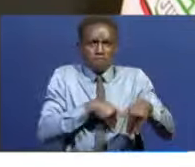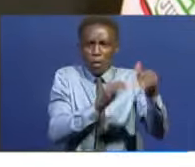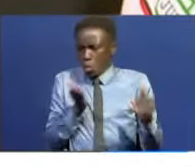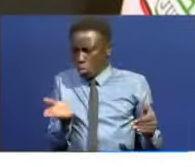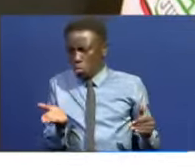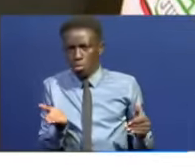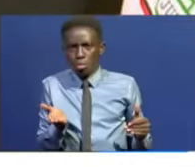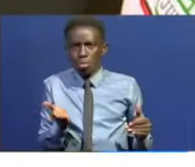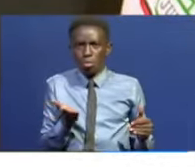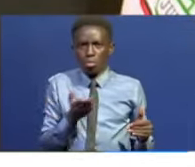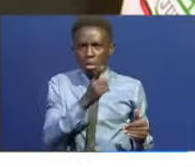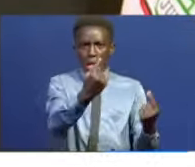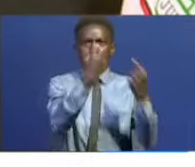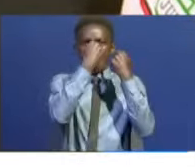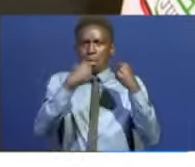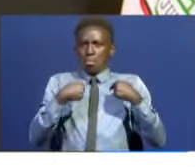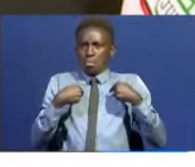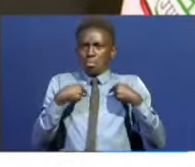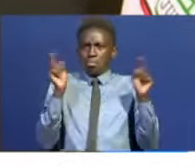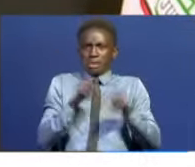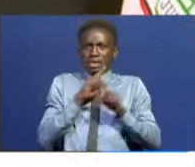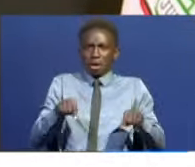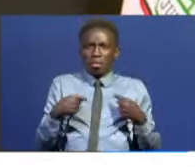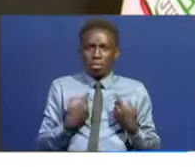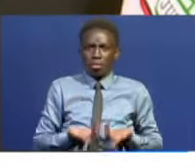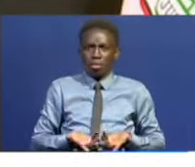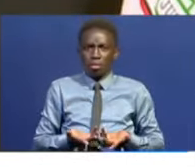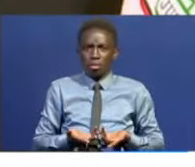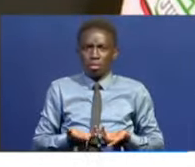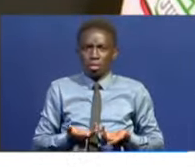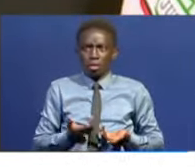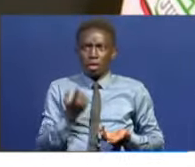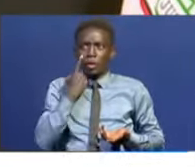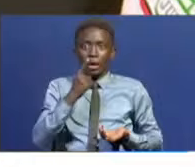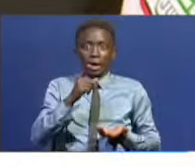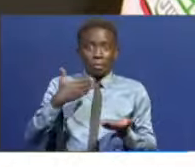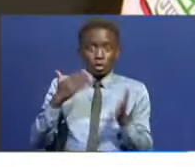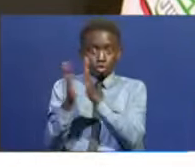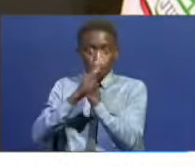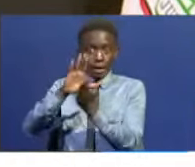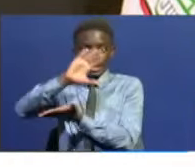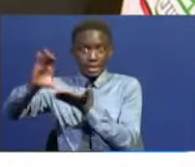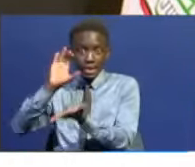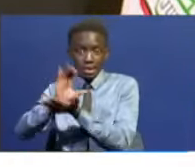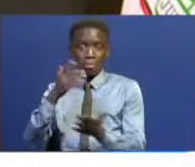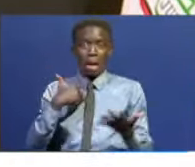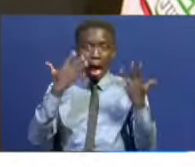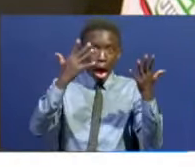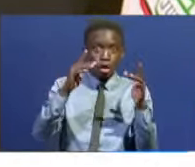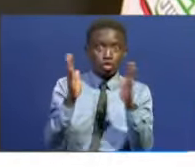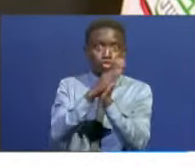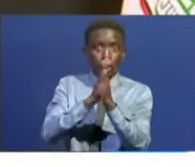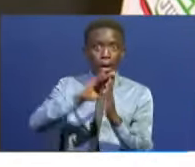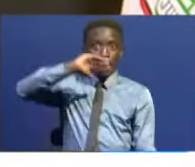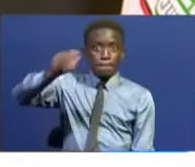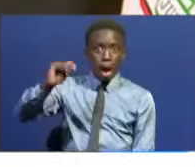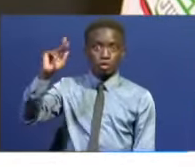anything should go to Central or Mount Kenya. They talked about Western. When I say something for Mountain, I'm a